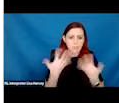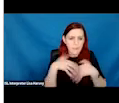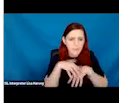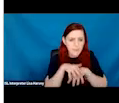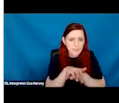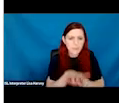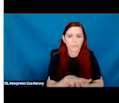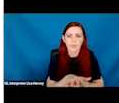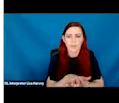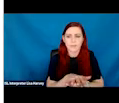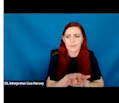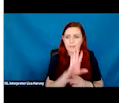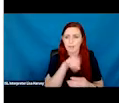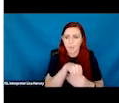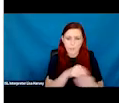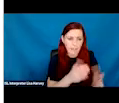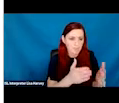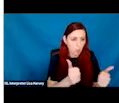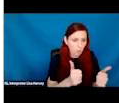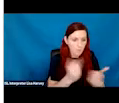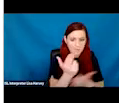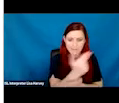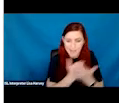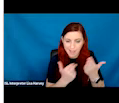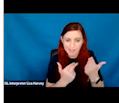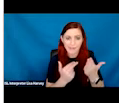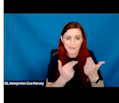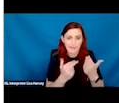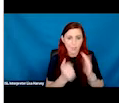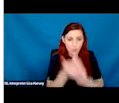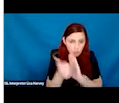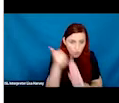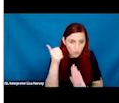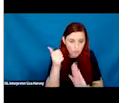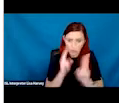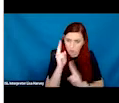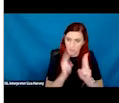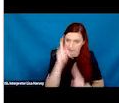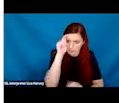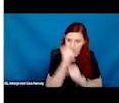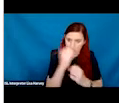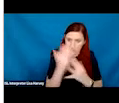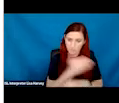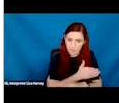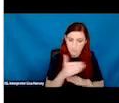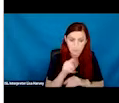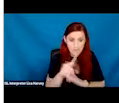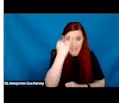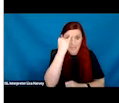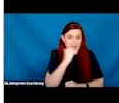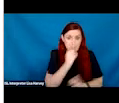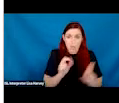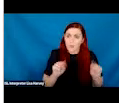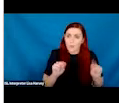of procurement, design, construction, and conformity assessment. This way of working is not a new concept within the South Dublin County